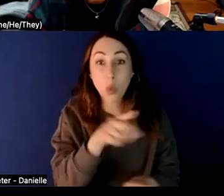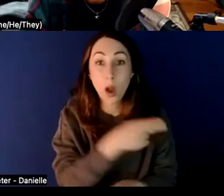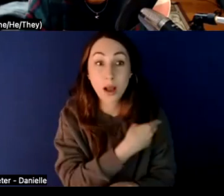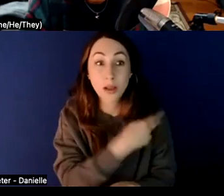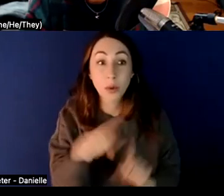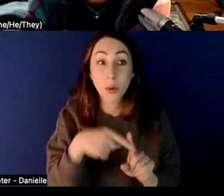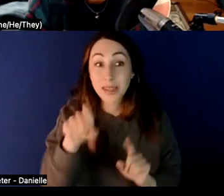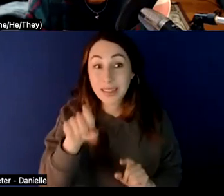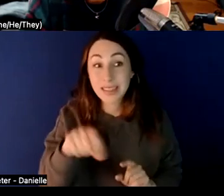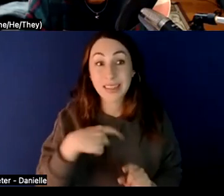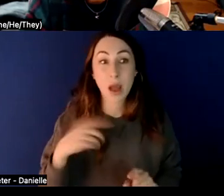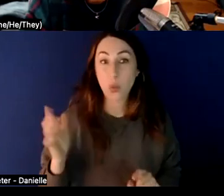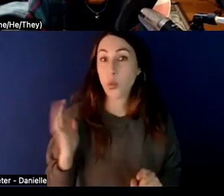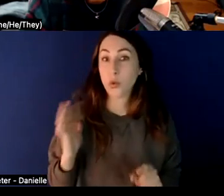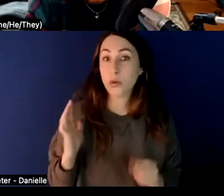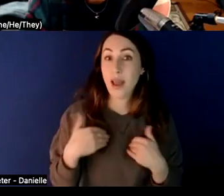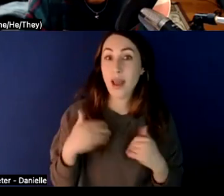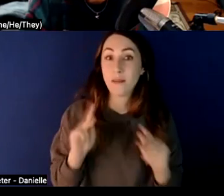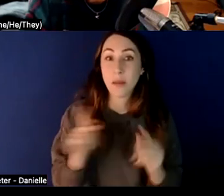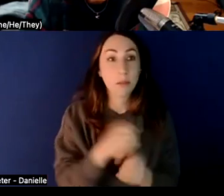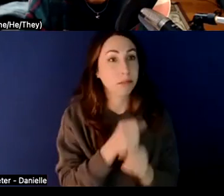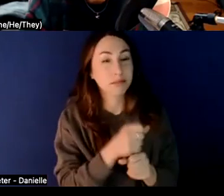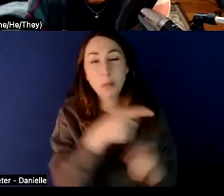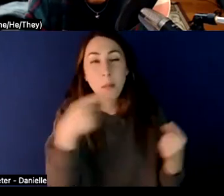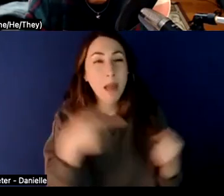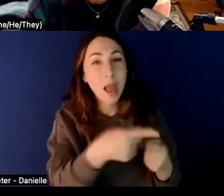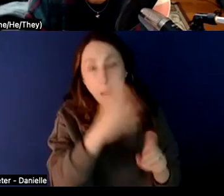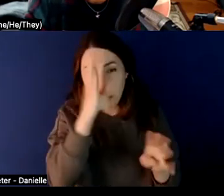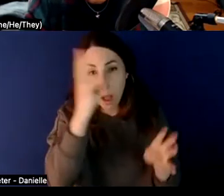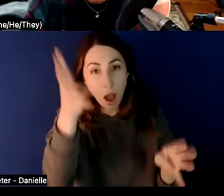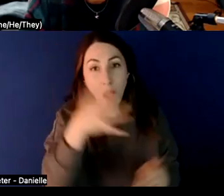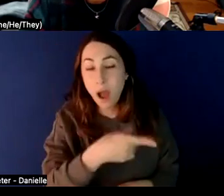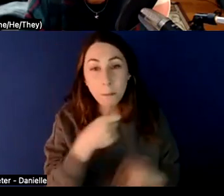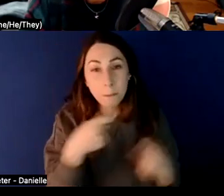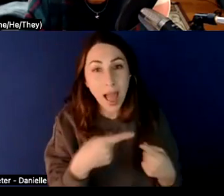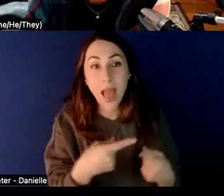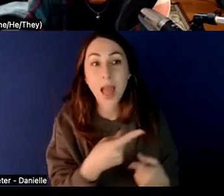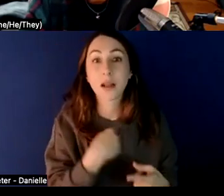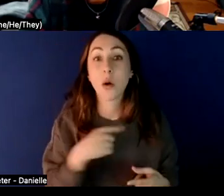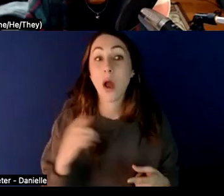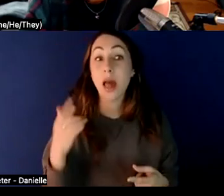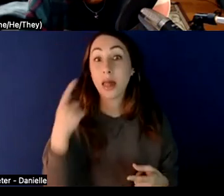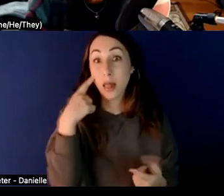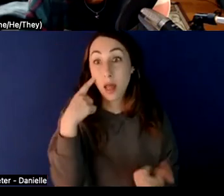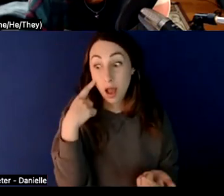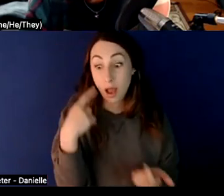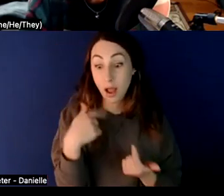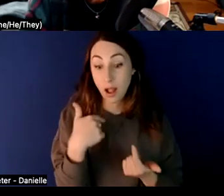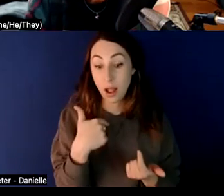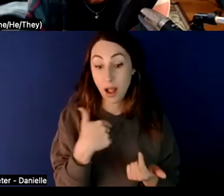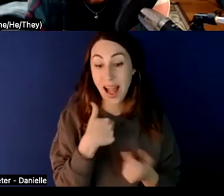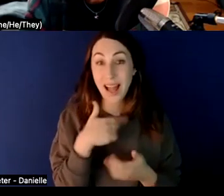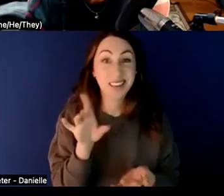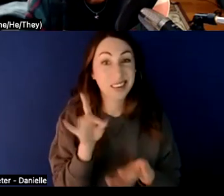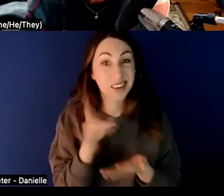used to have people shout at me that my pain was in my head. And so I thought I used to deserve that